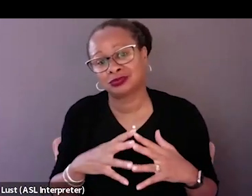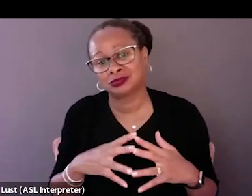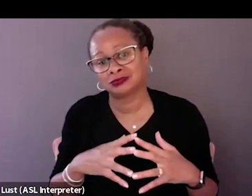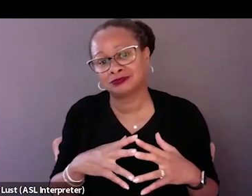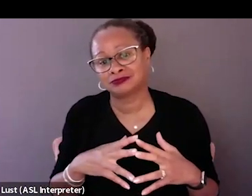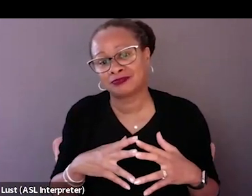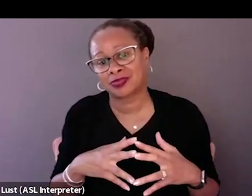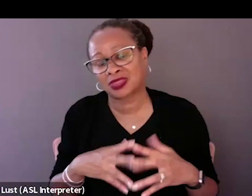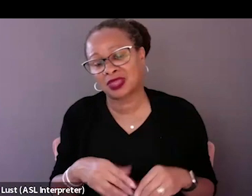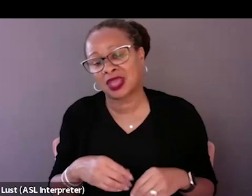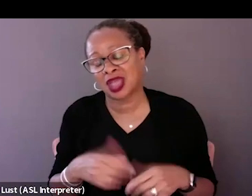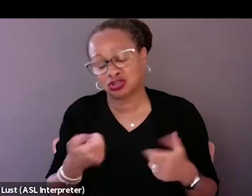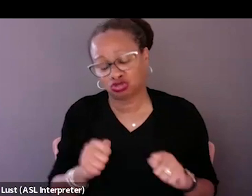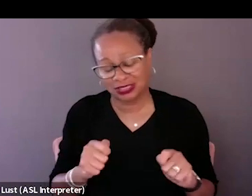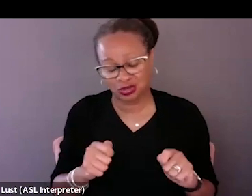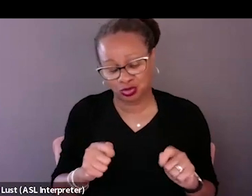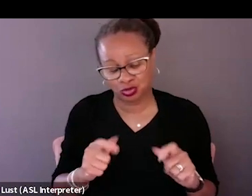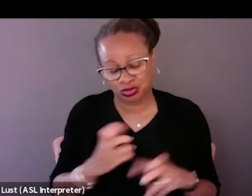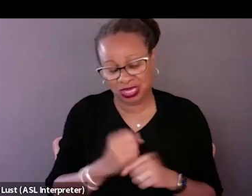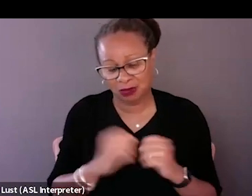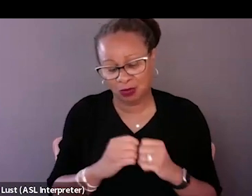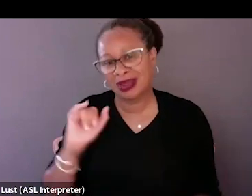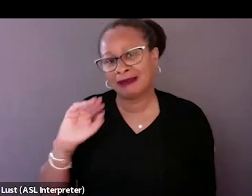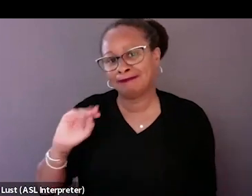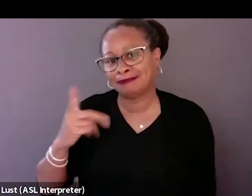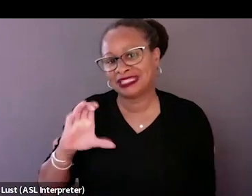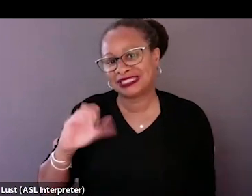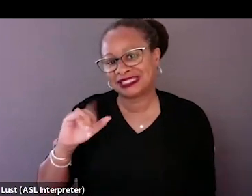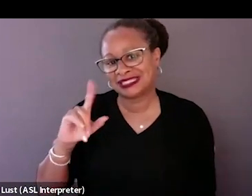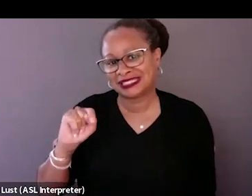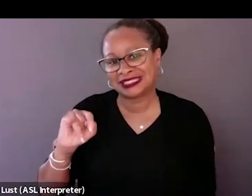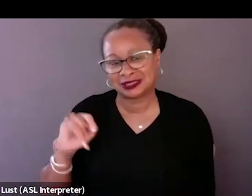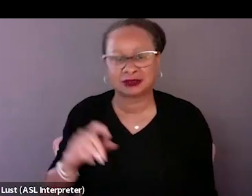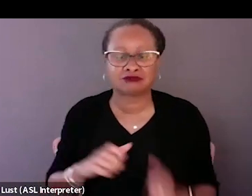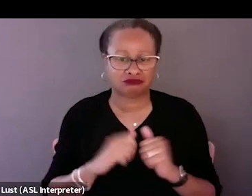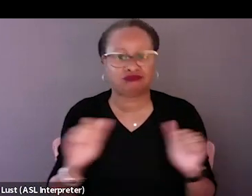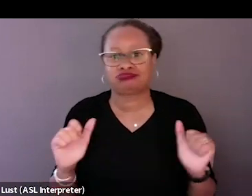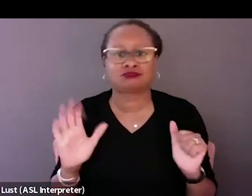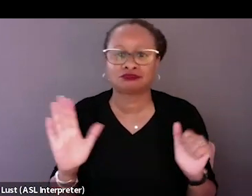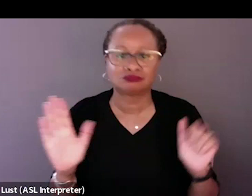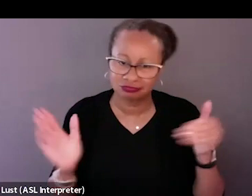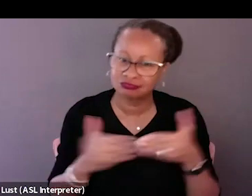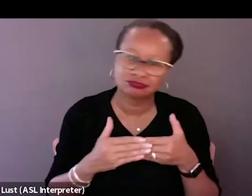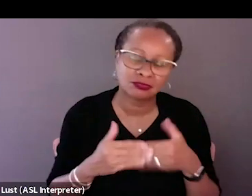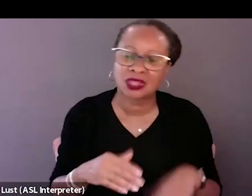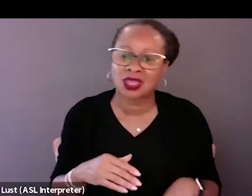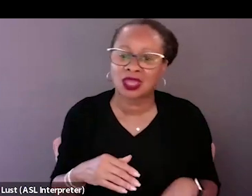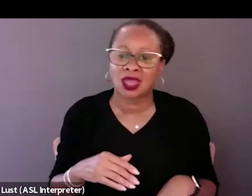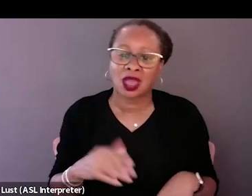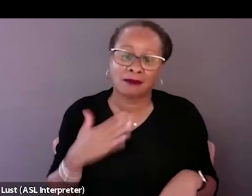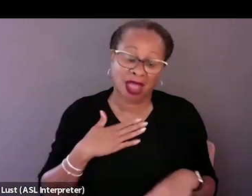take a kind of implicit approach, mostly because, I feel very strongly in all of my work that my work